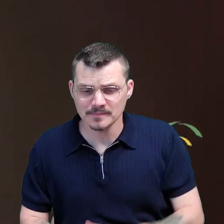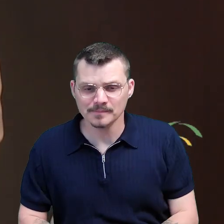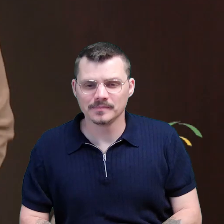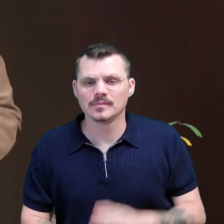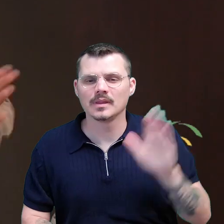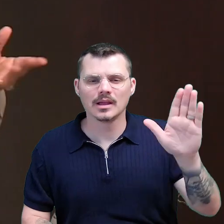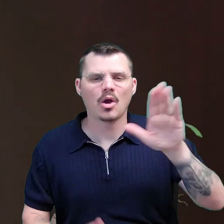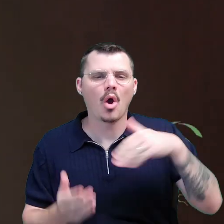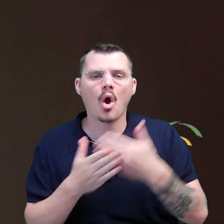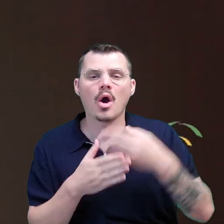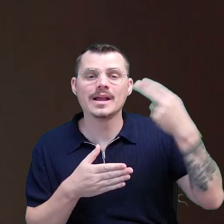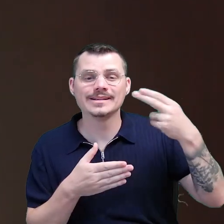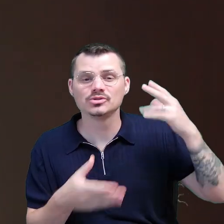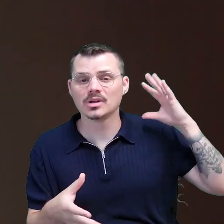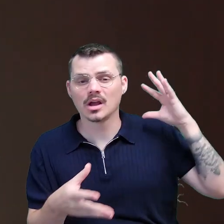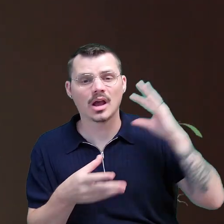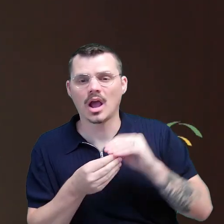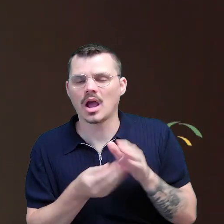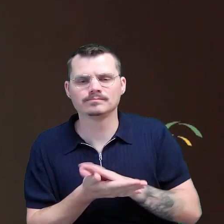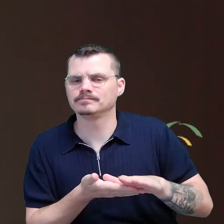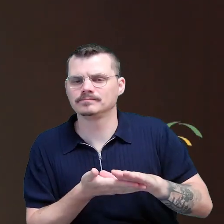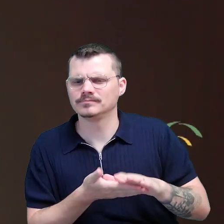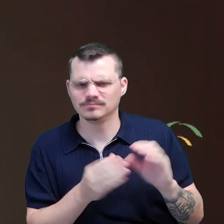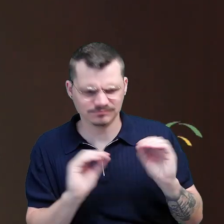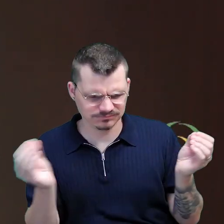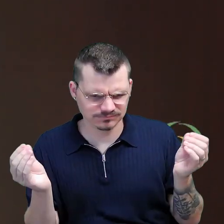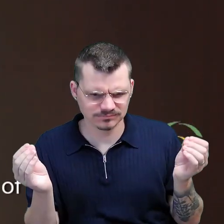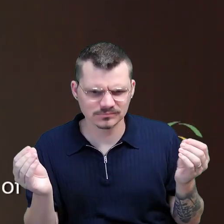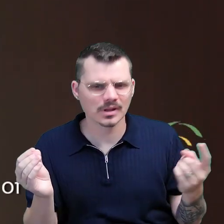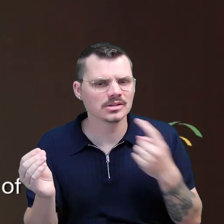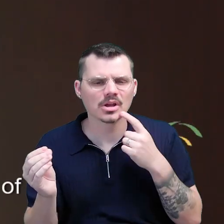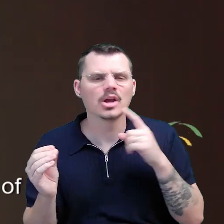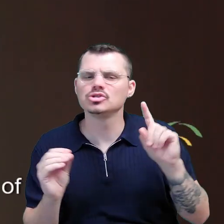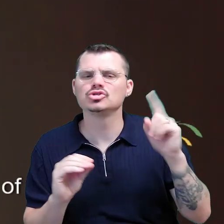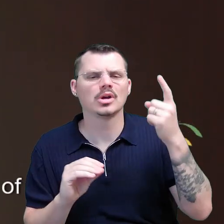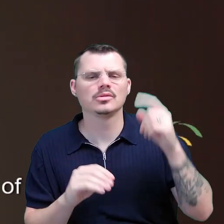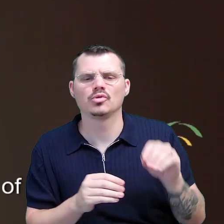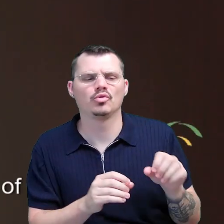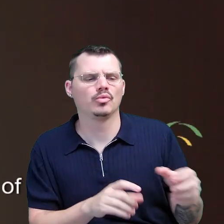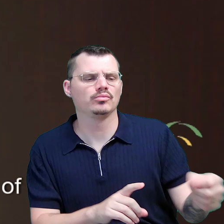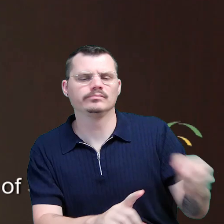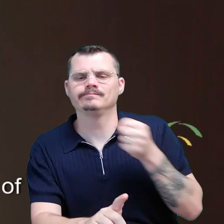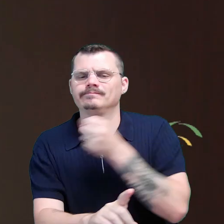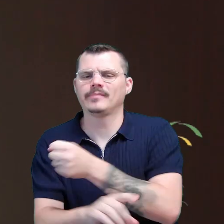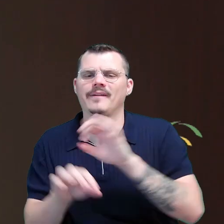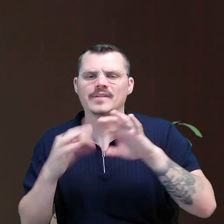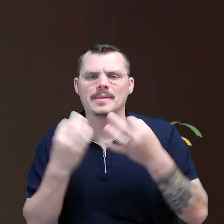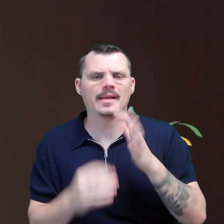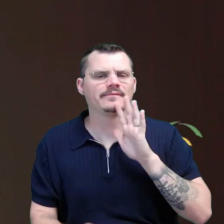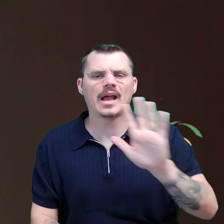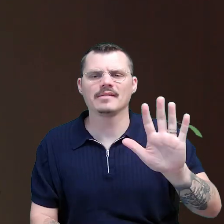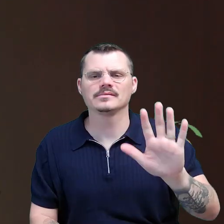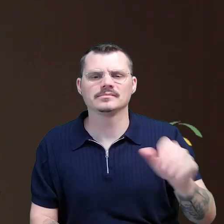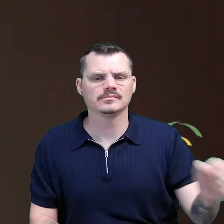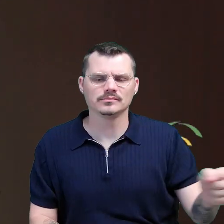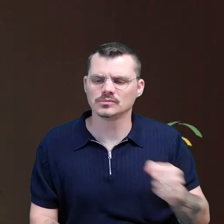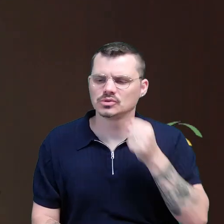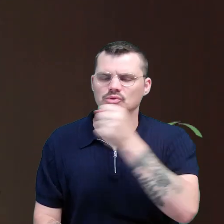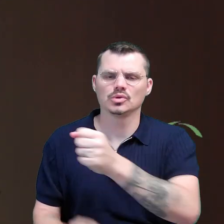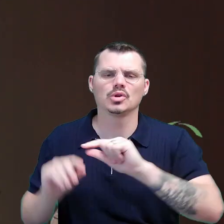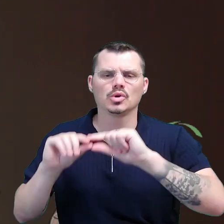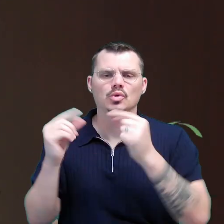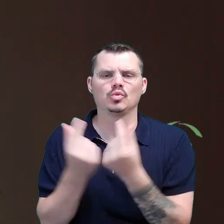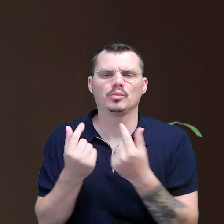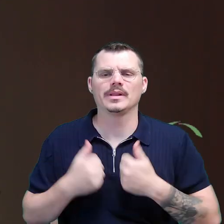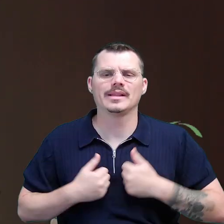Well, his records were all sanitized. All they got was he was removed from the family at the age of 5, placed in